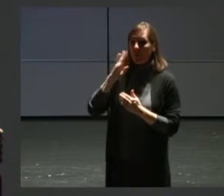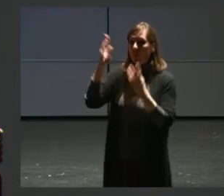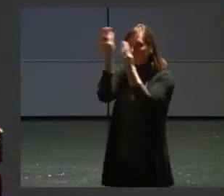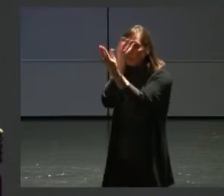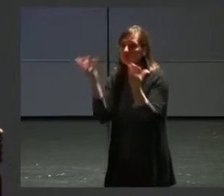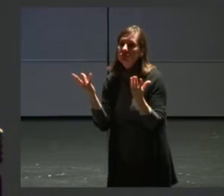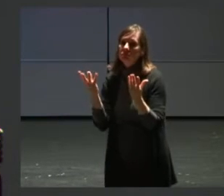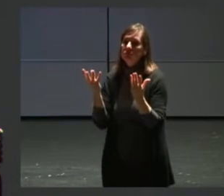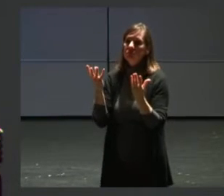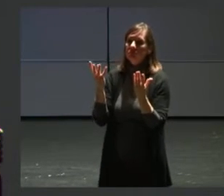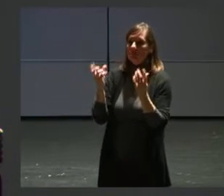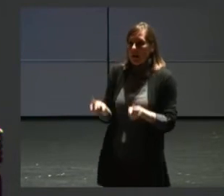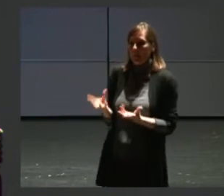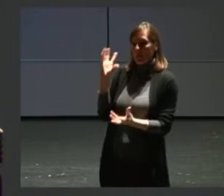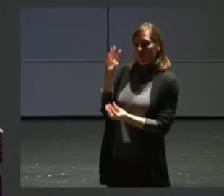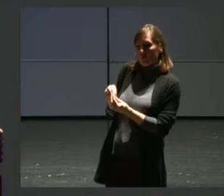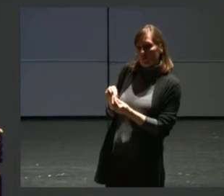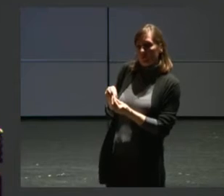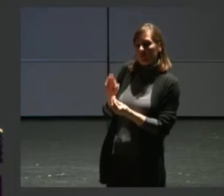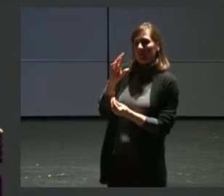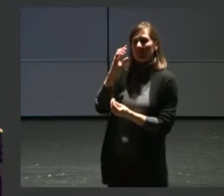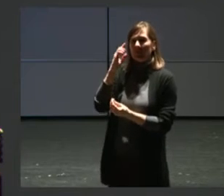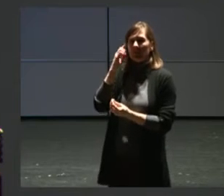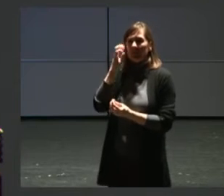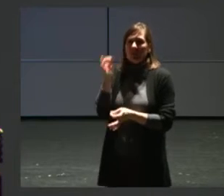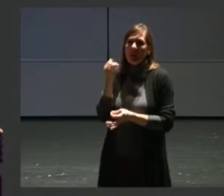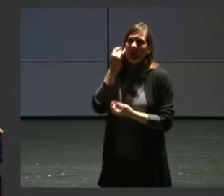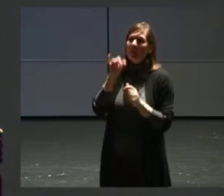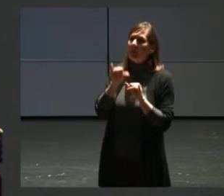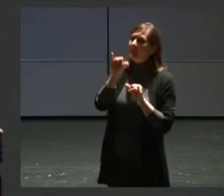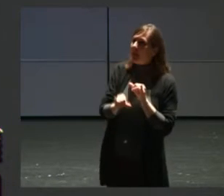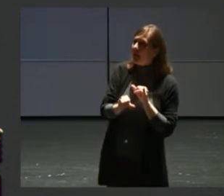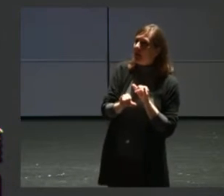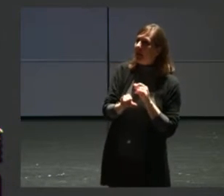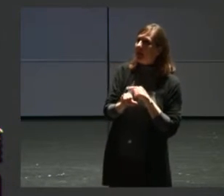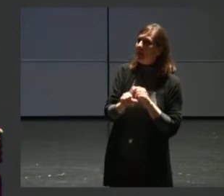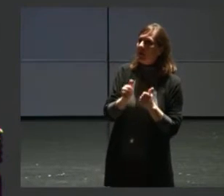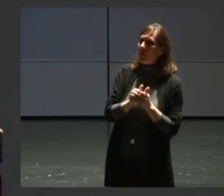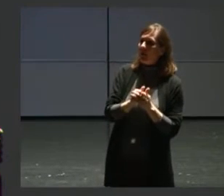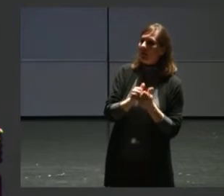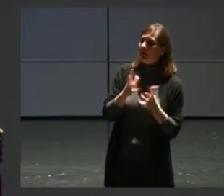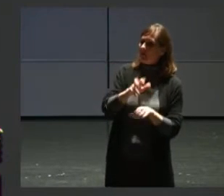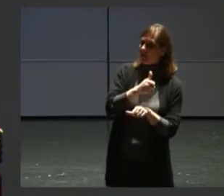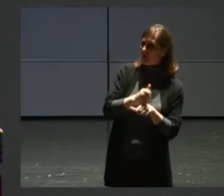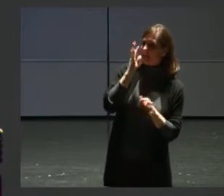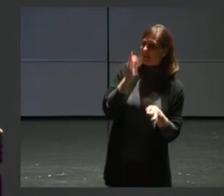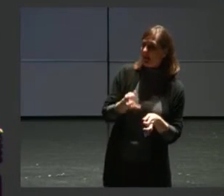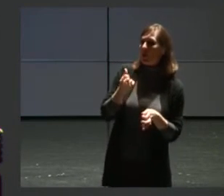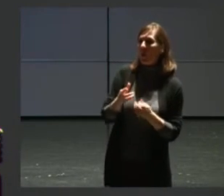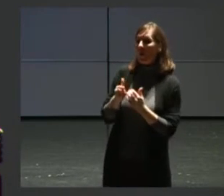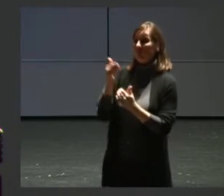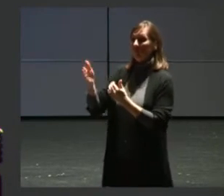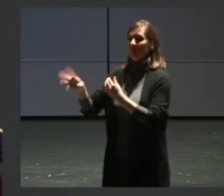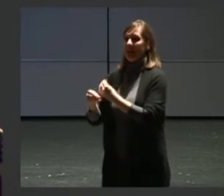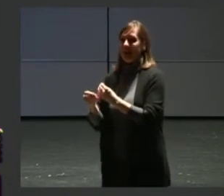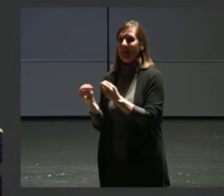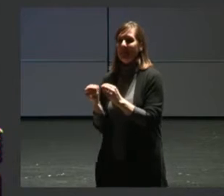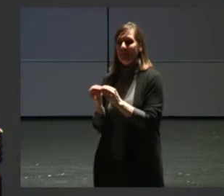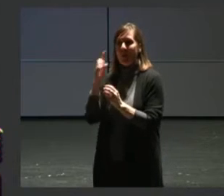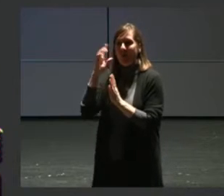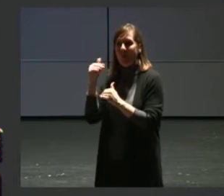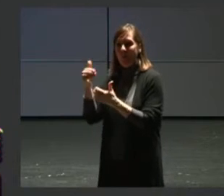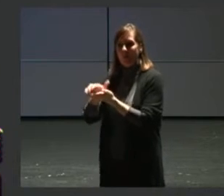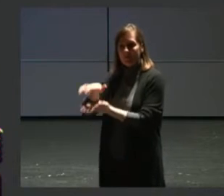stay with $175 or go to $200 million. So this is a wonderful place to be. But that enables us to